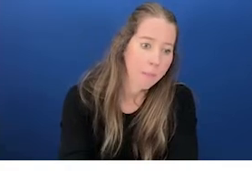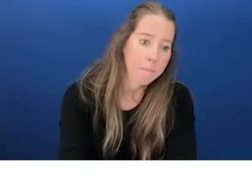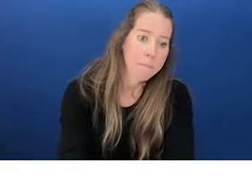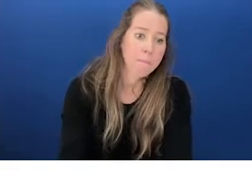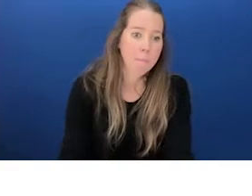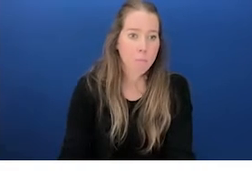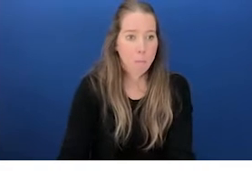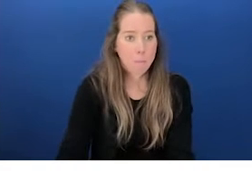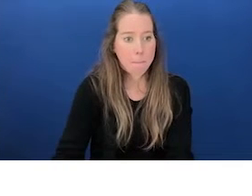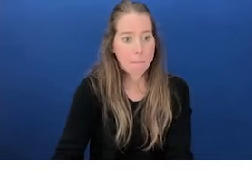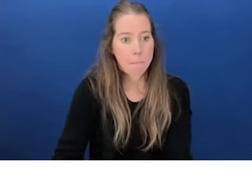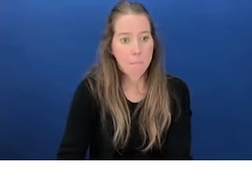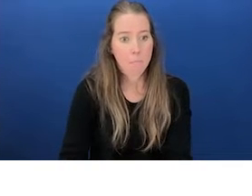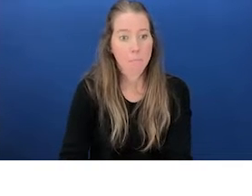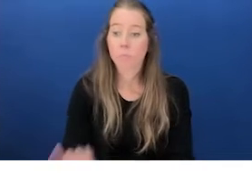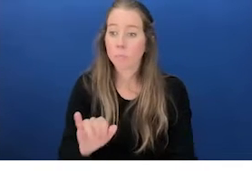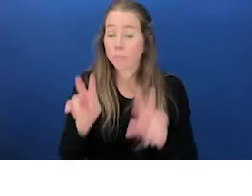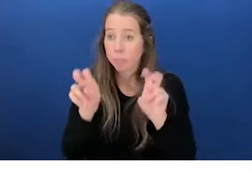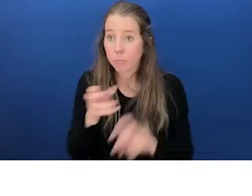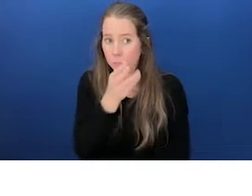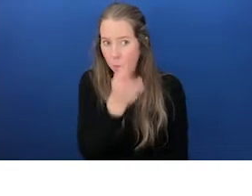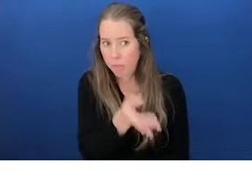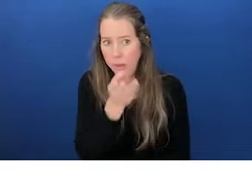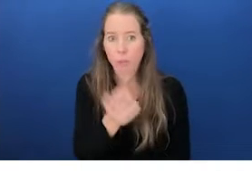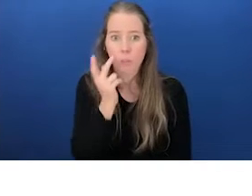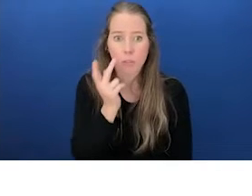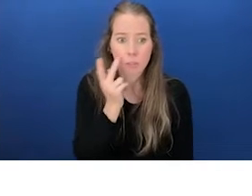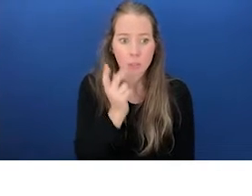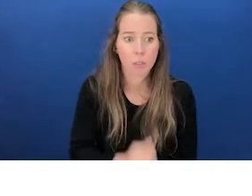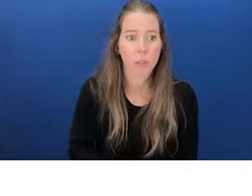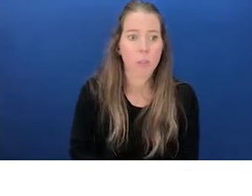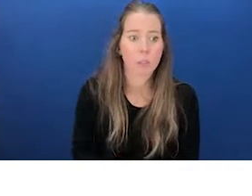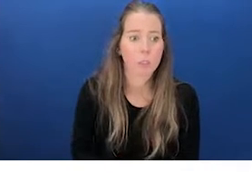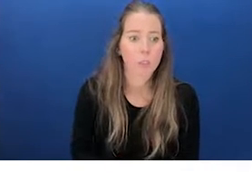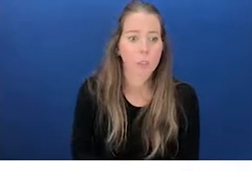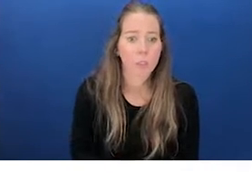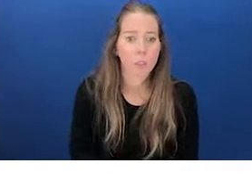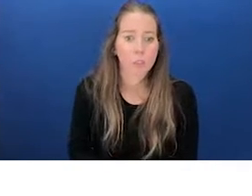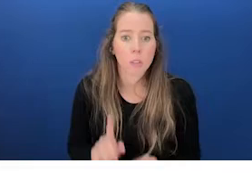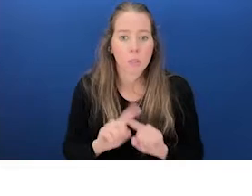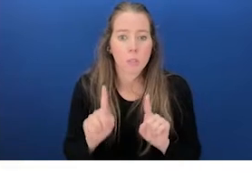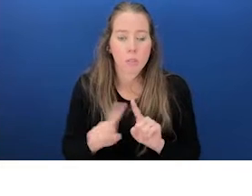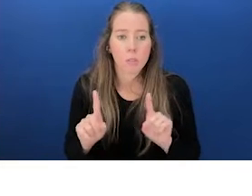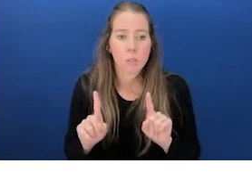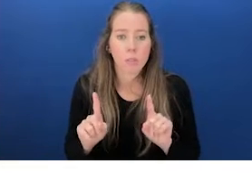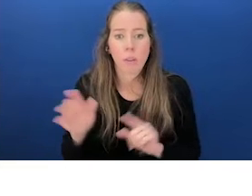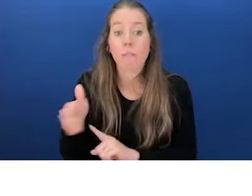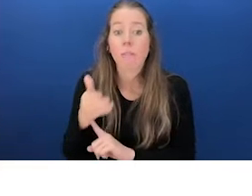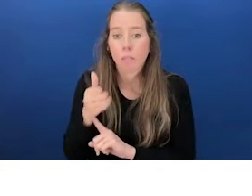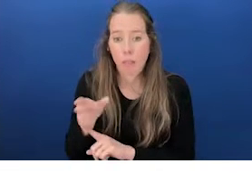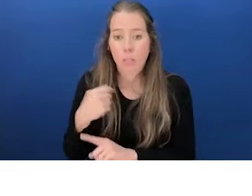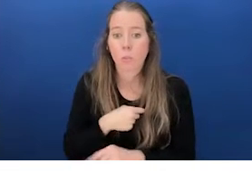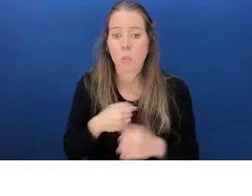So the titles, right here, you see the different titles or the different flags that we